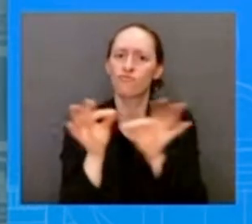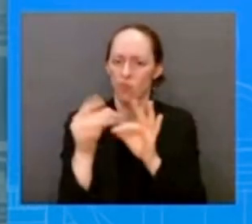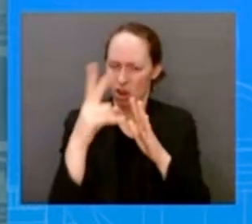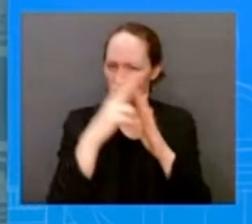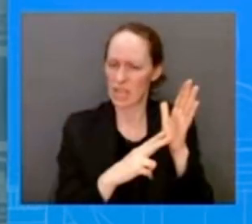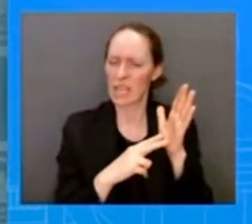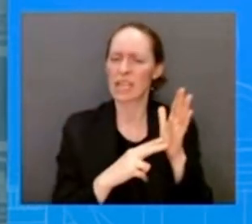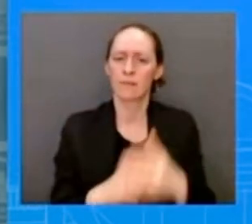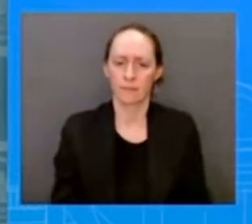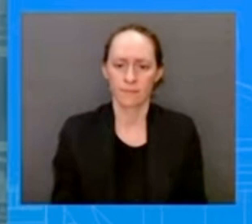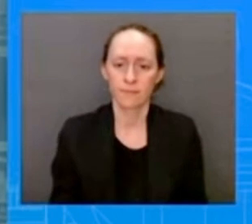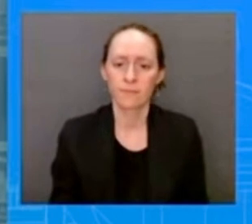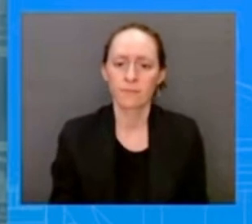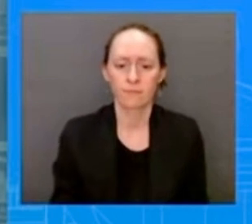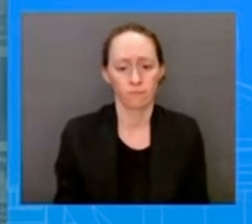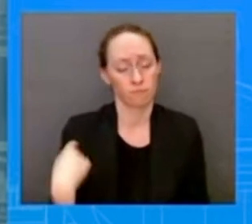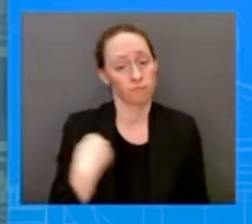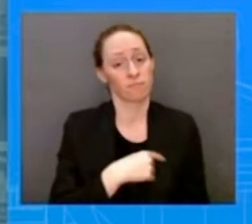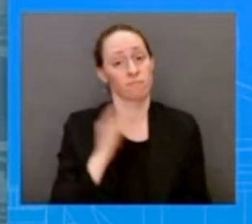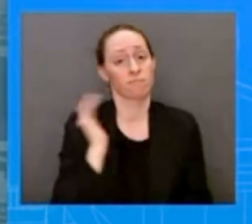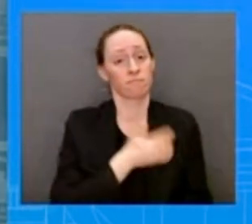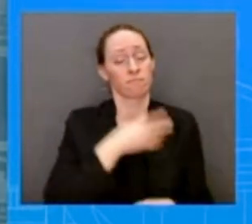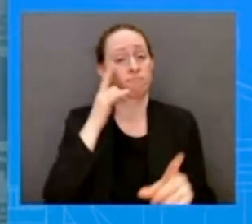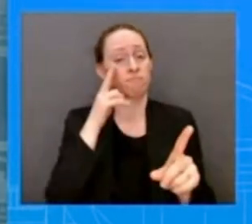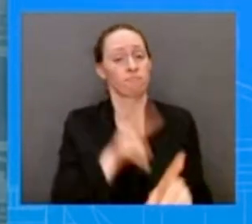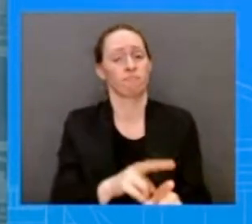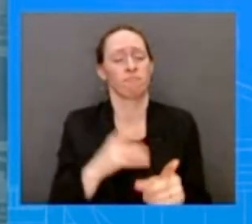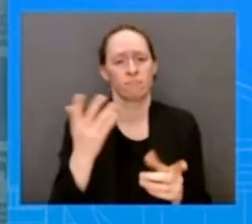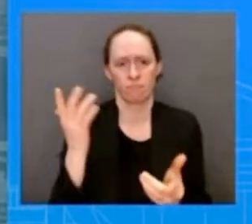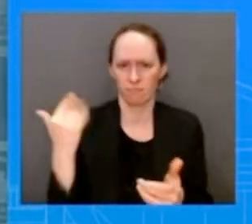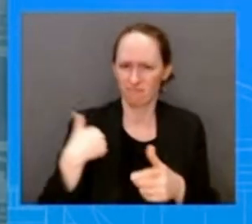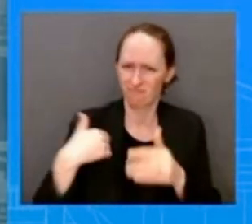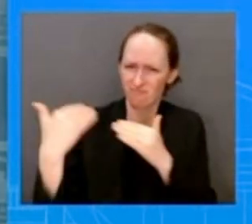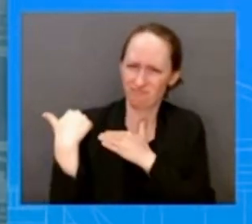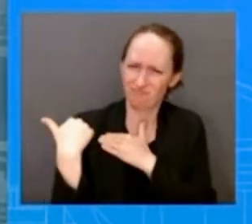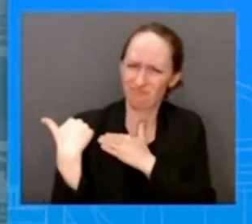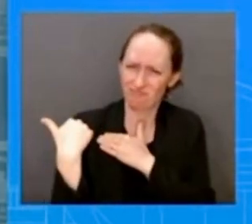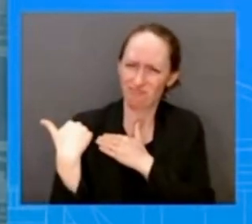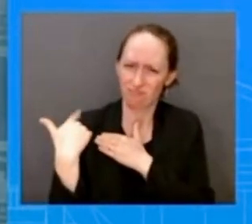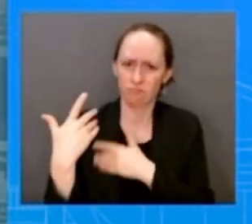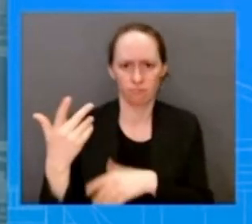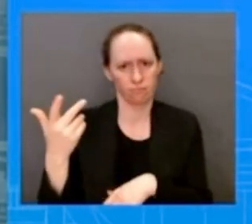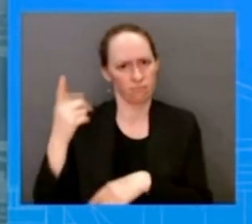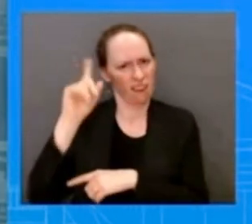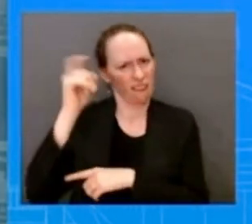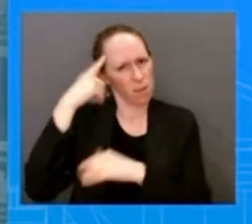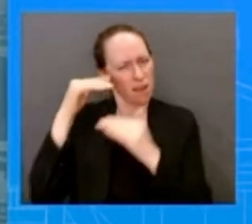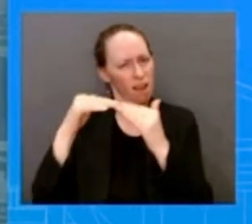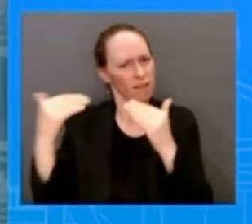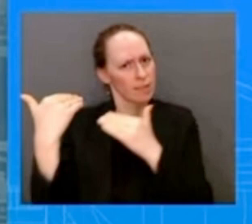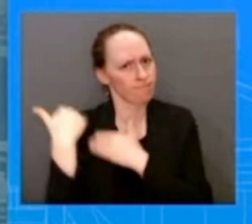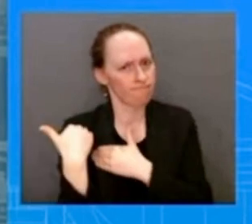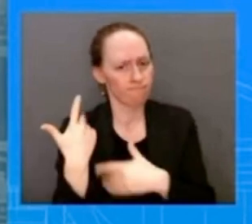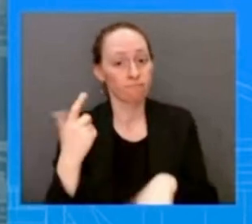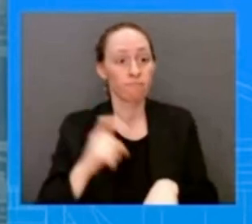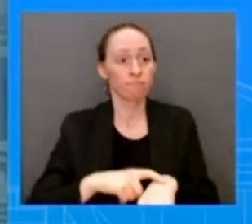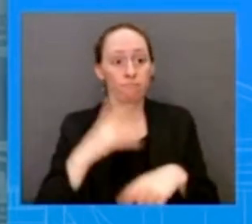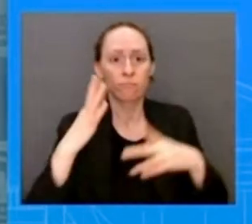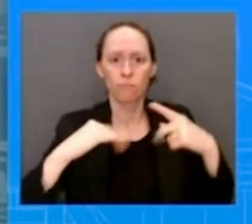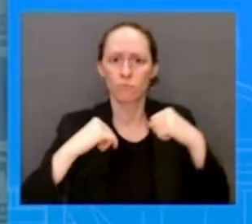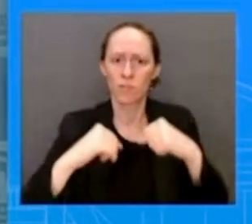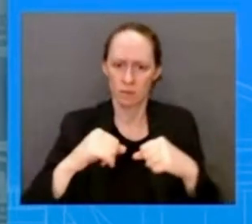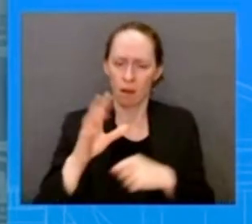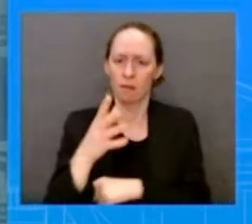shouldn't be laid at the feet of small businesses and individuals, as well as the tribal territories, and